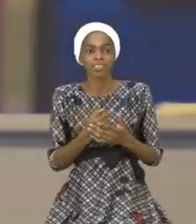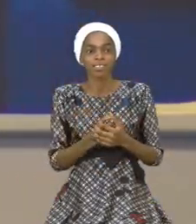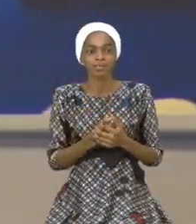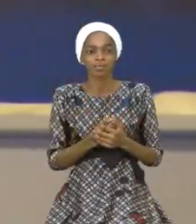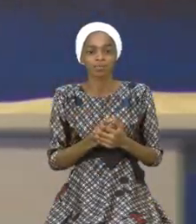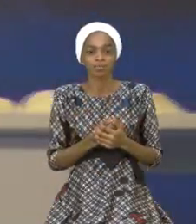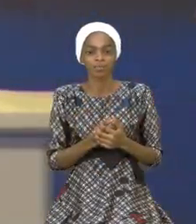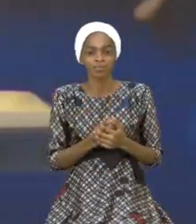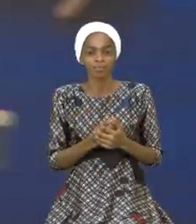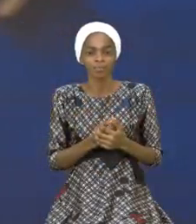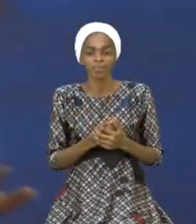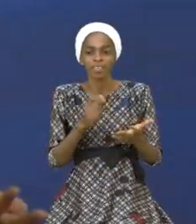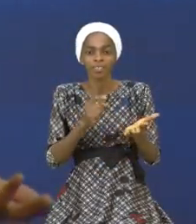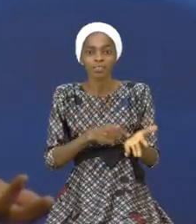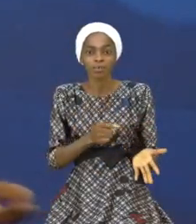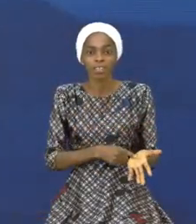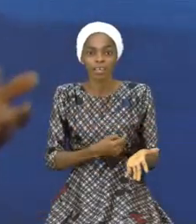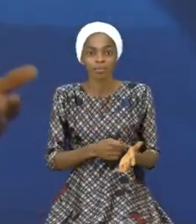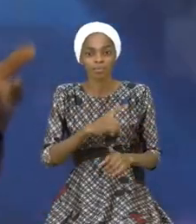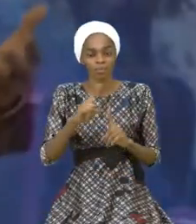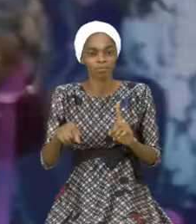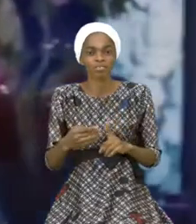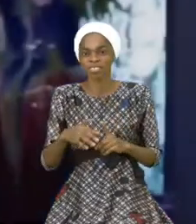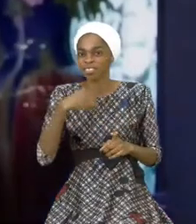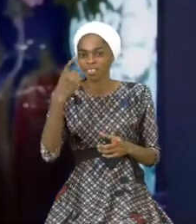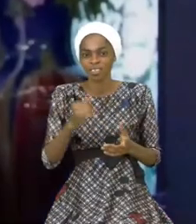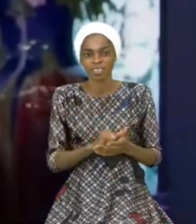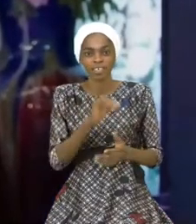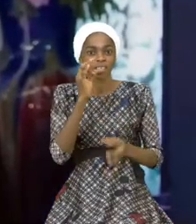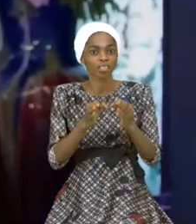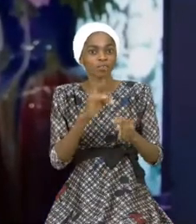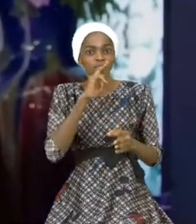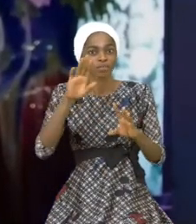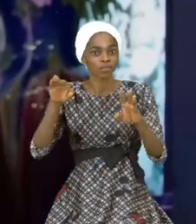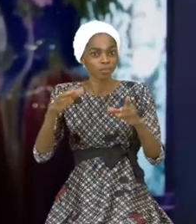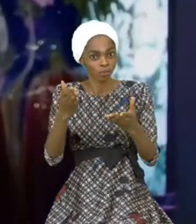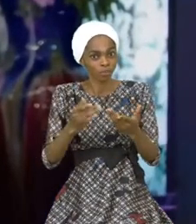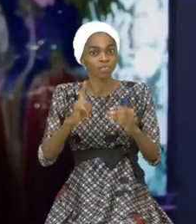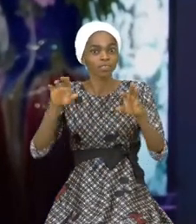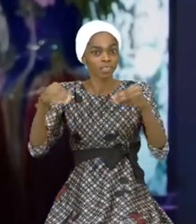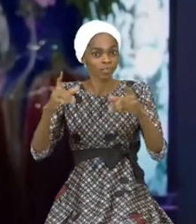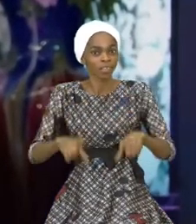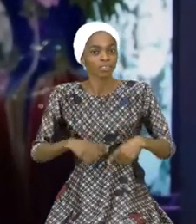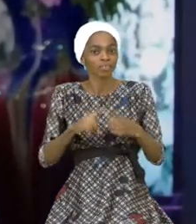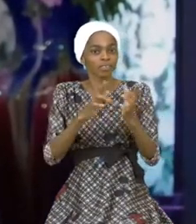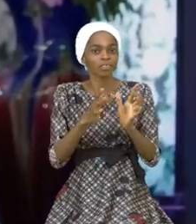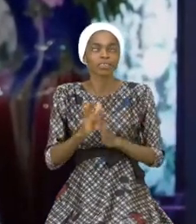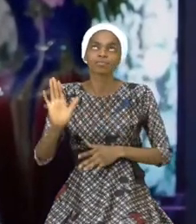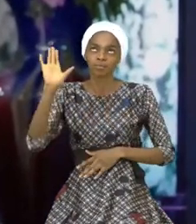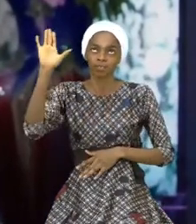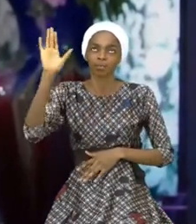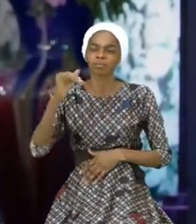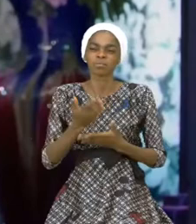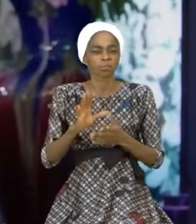people, they don't understand. They think if they raise up their hands, if they give themselves to